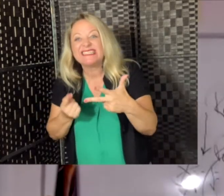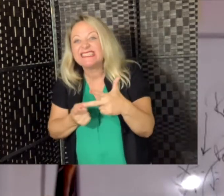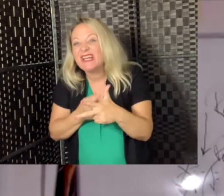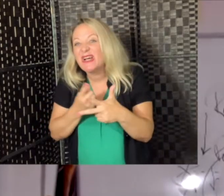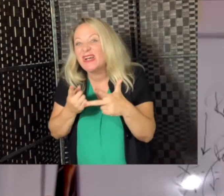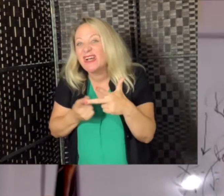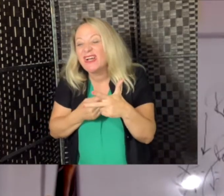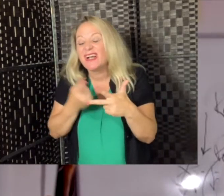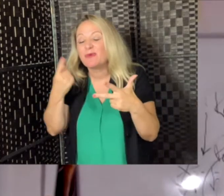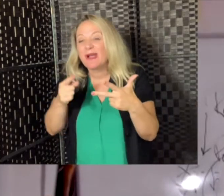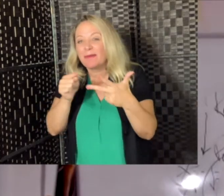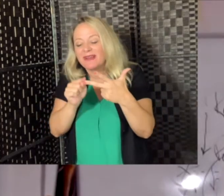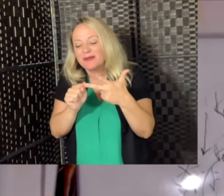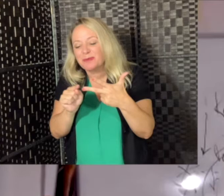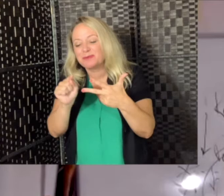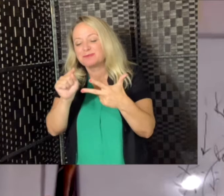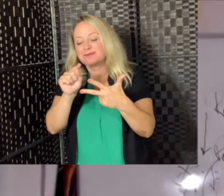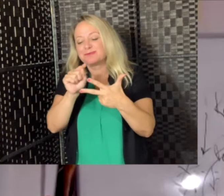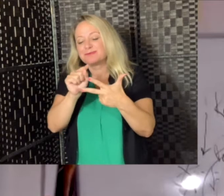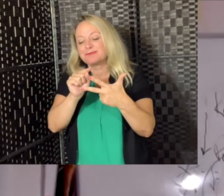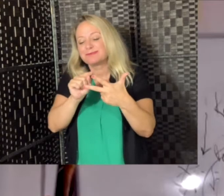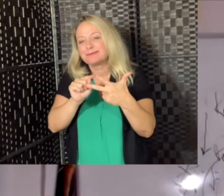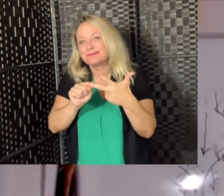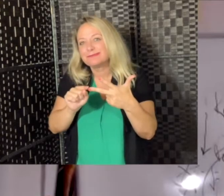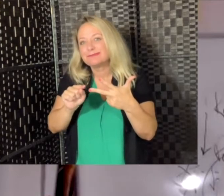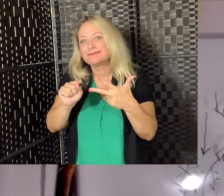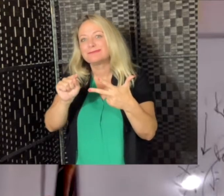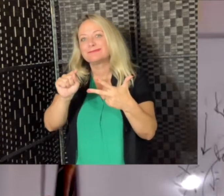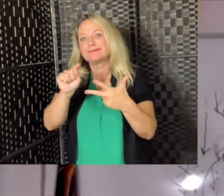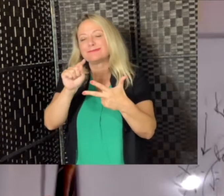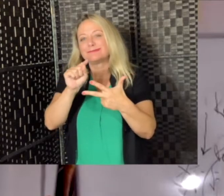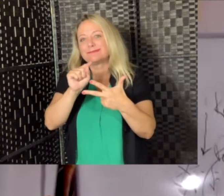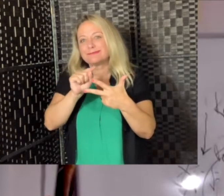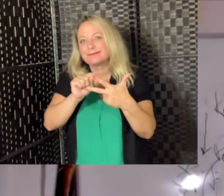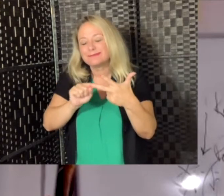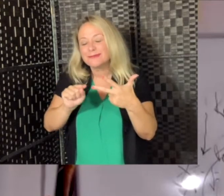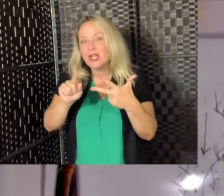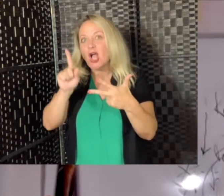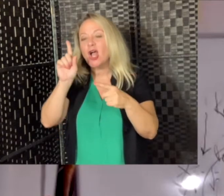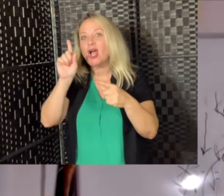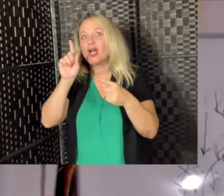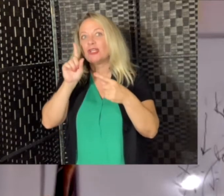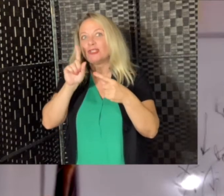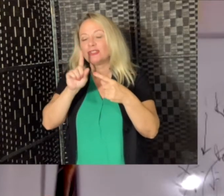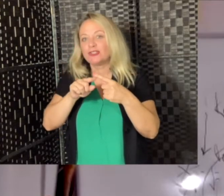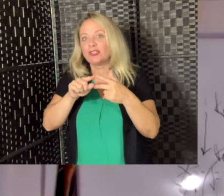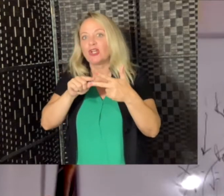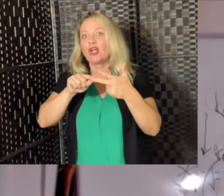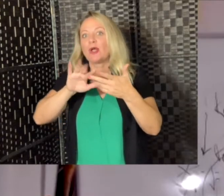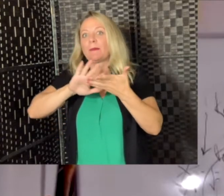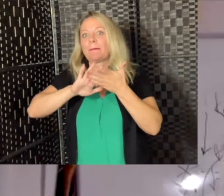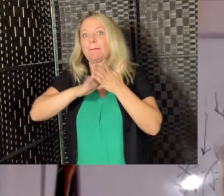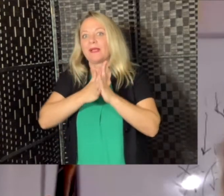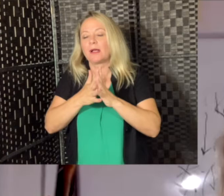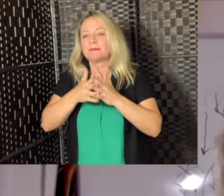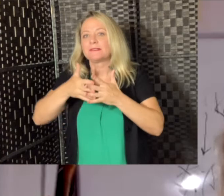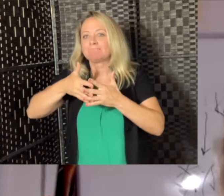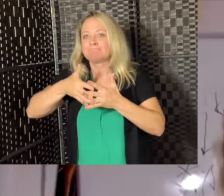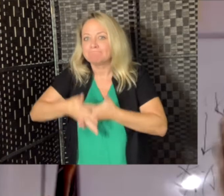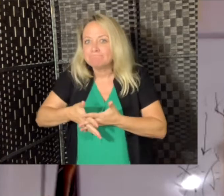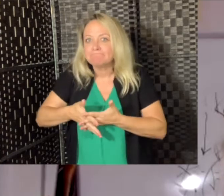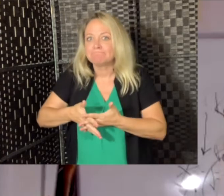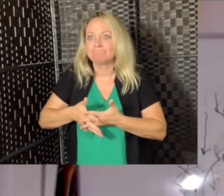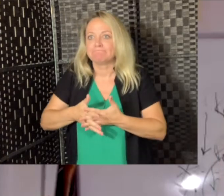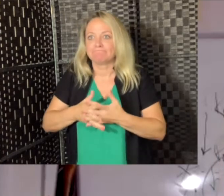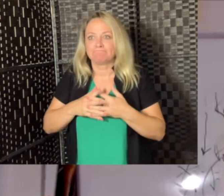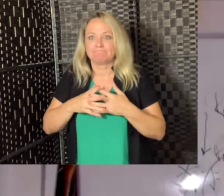than just folks are learning more and more and more about their pair and what is over